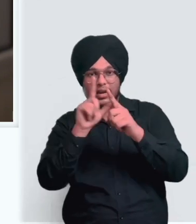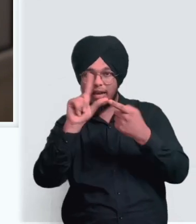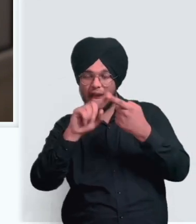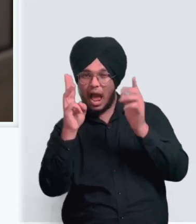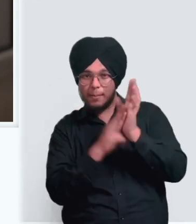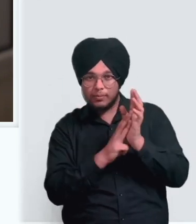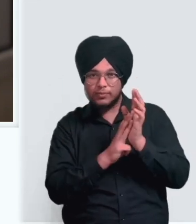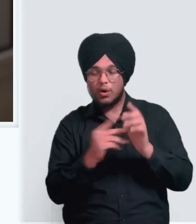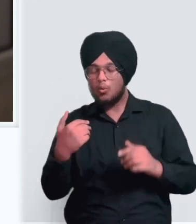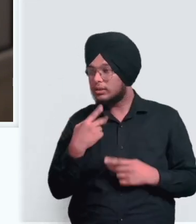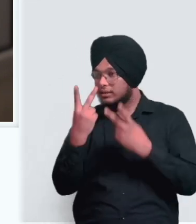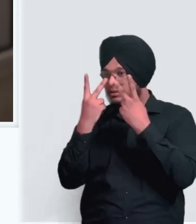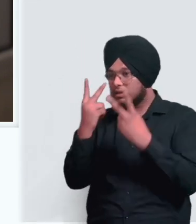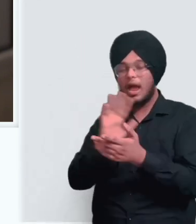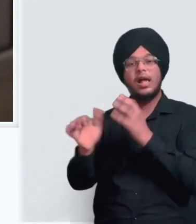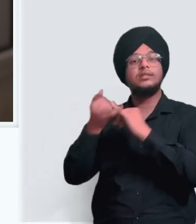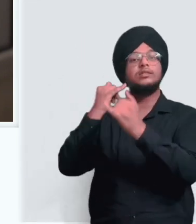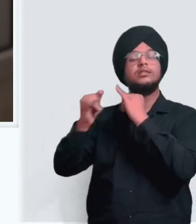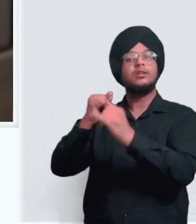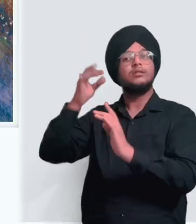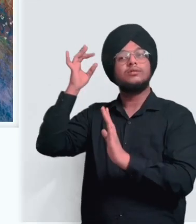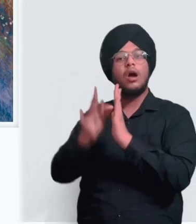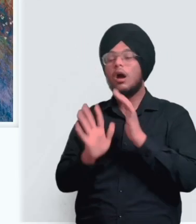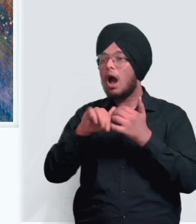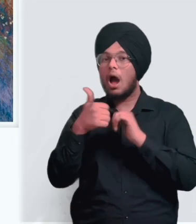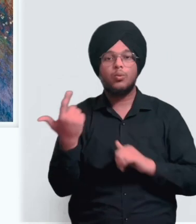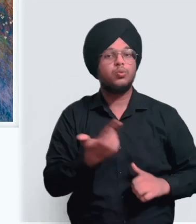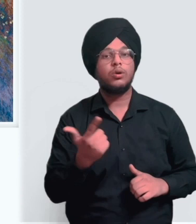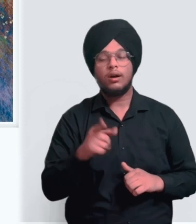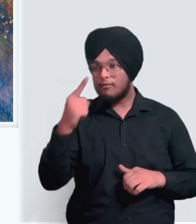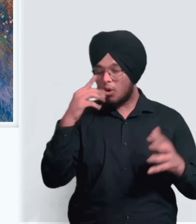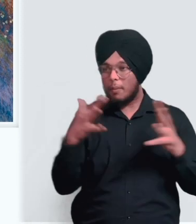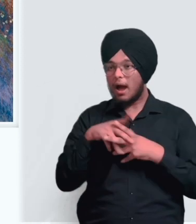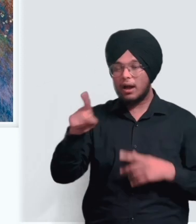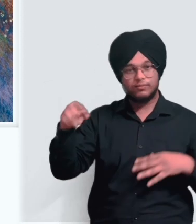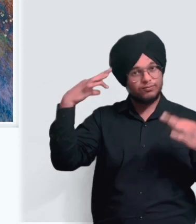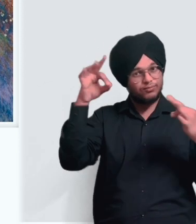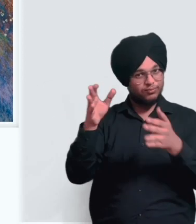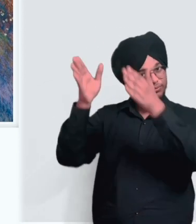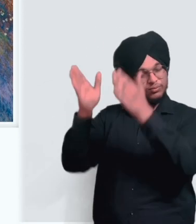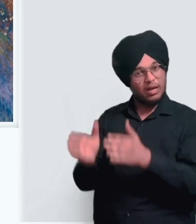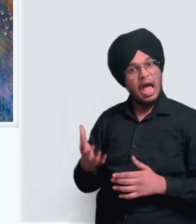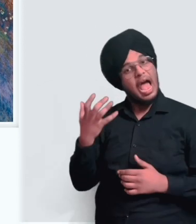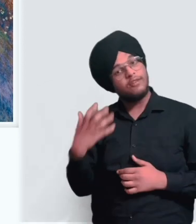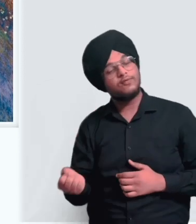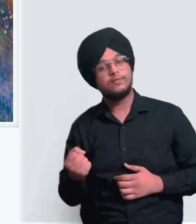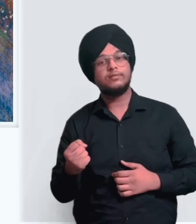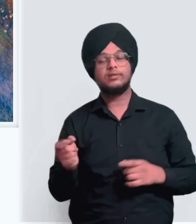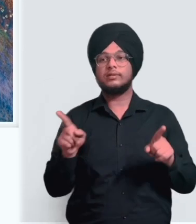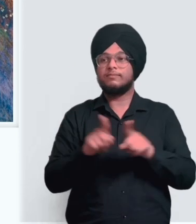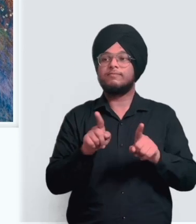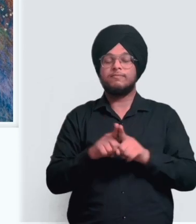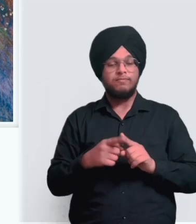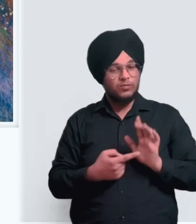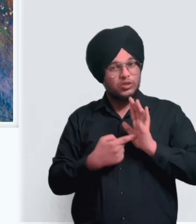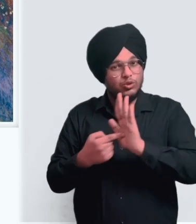yet continue to face challenges and obstacles in the field. Looking at Degas' Ballet Dancers and the Nautch Girls in tandem, we